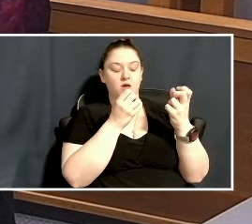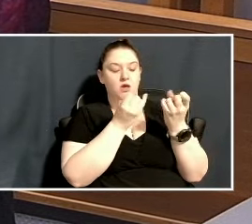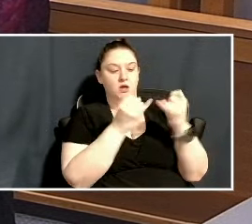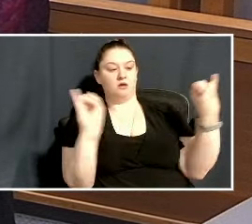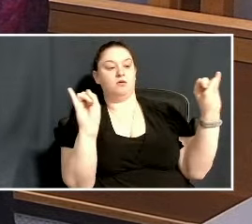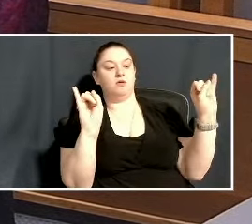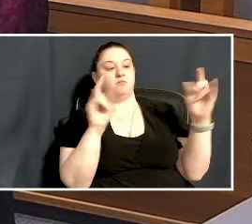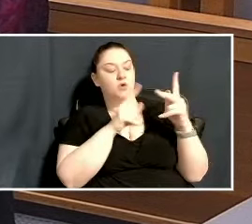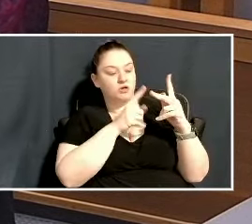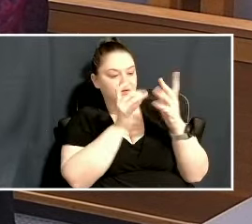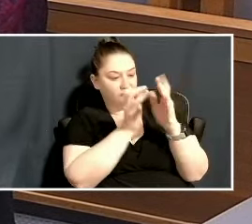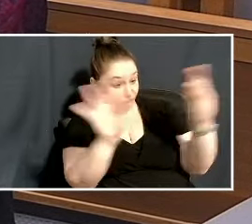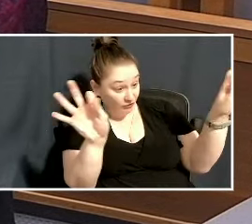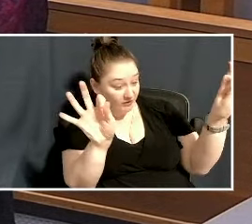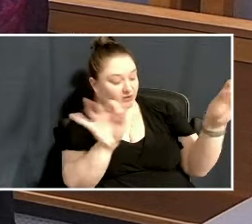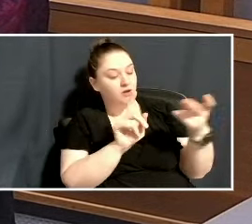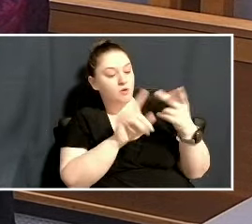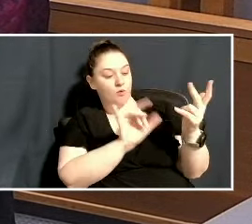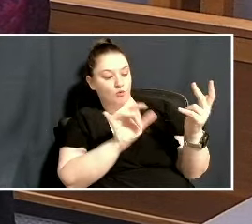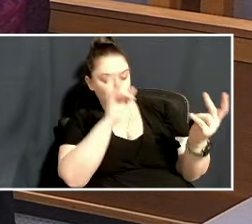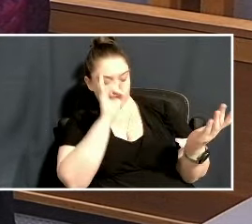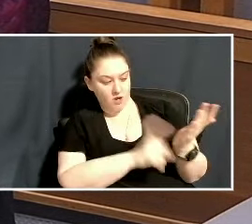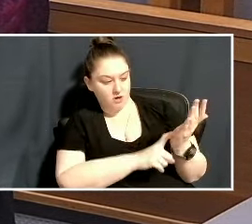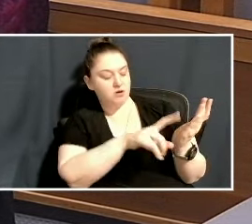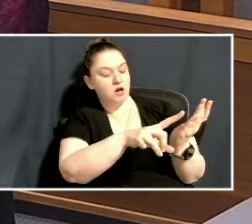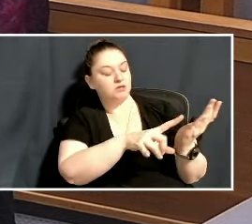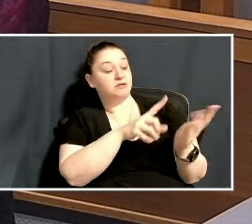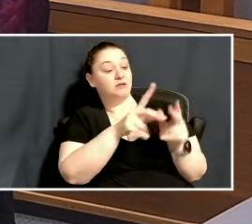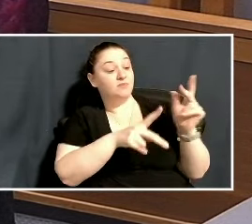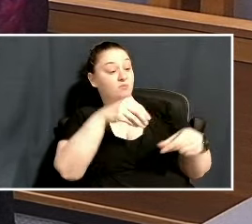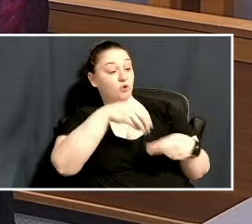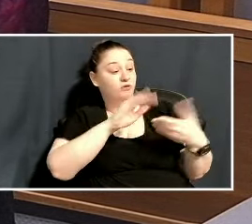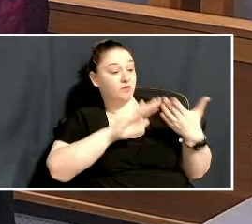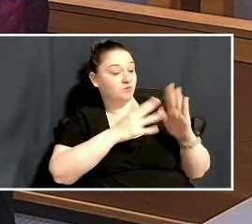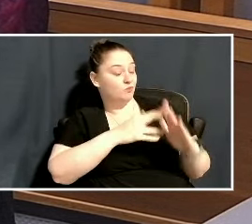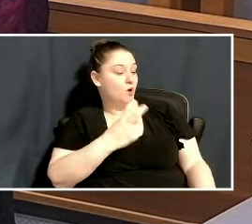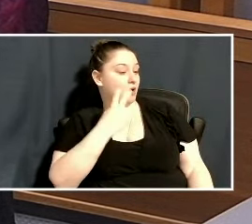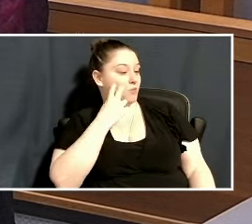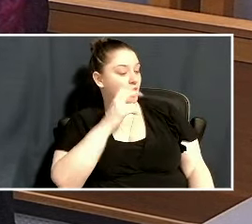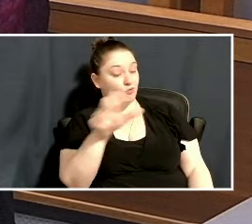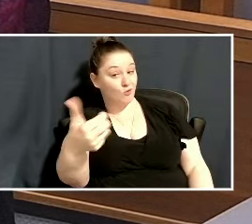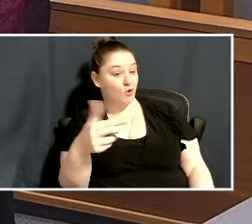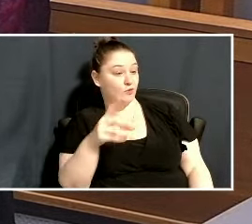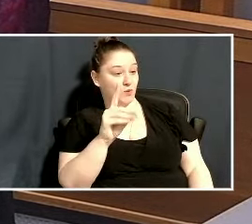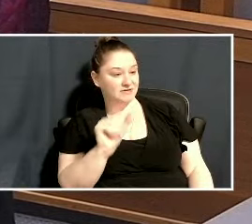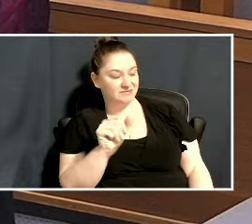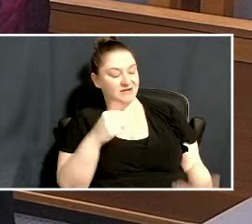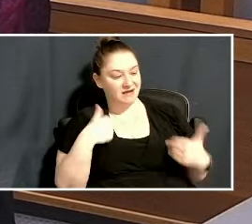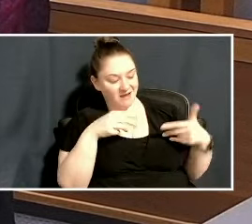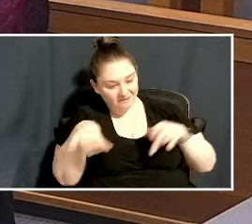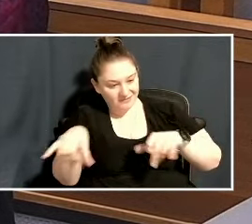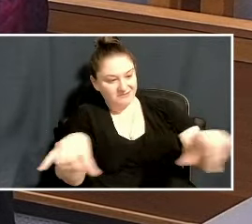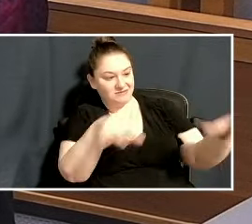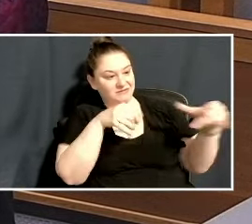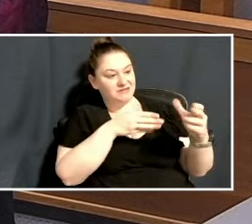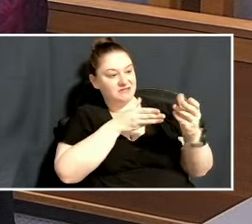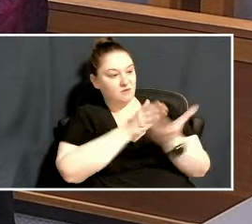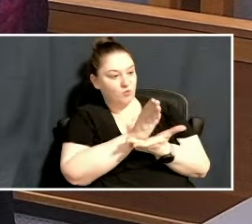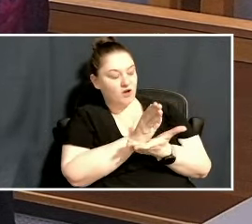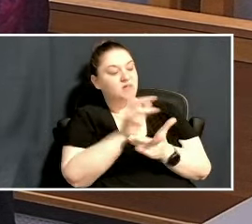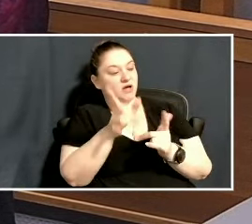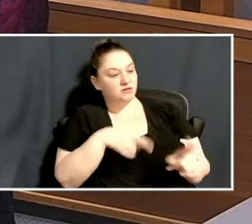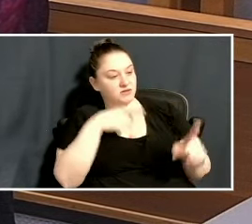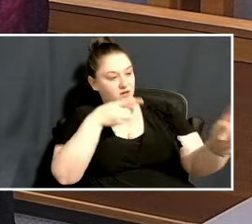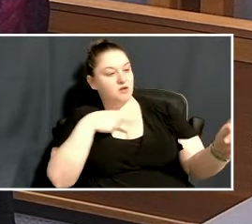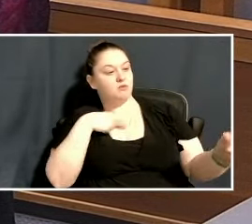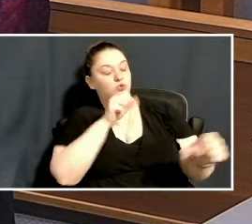we also recognize that those in our community who are blind or otherwise disabled have the same rights as they pursue employment and